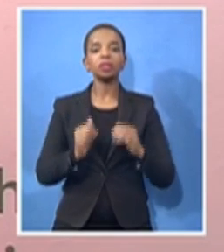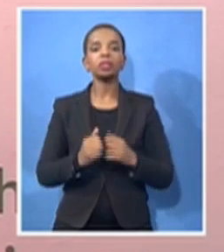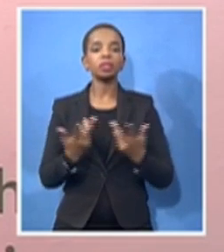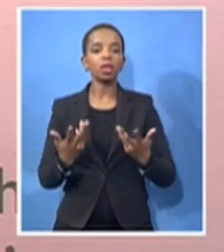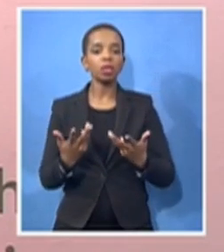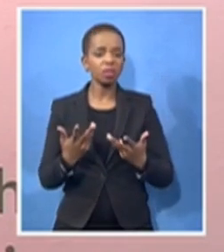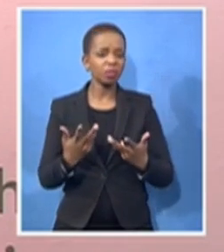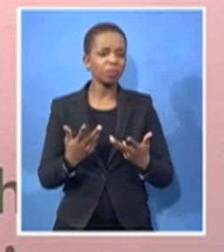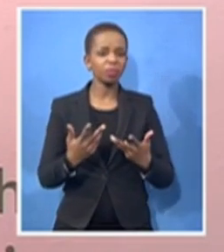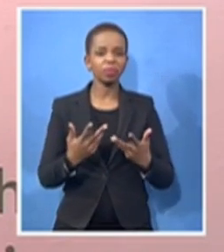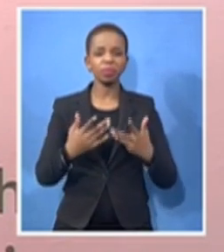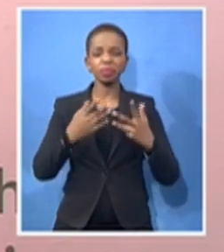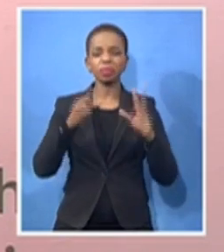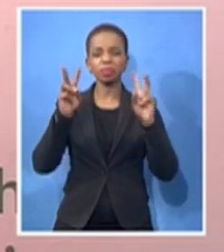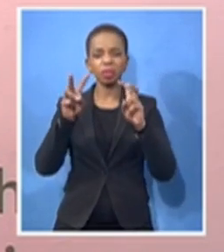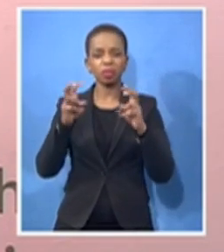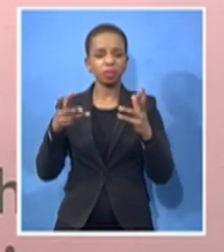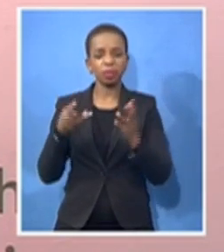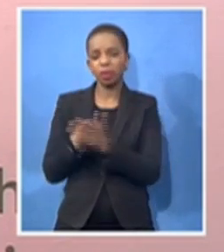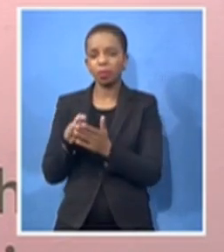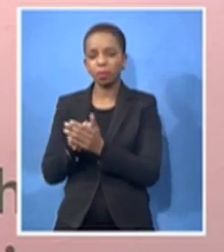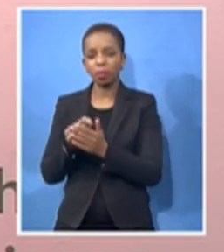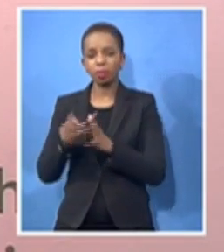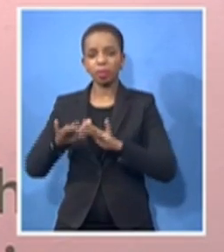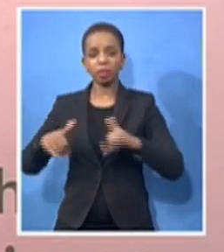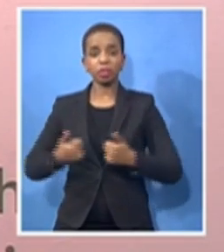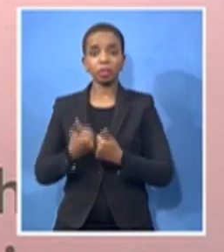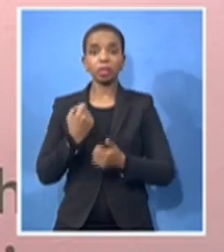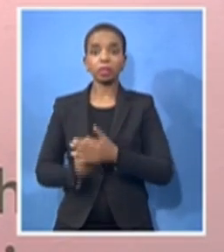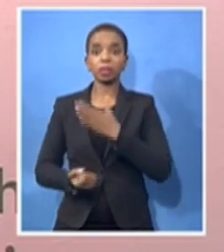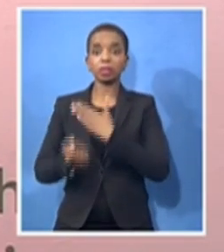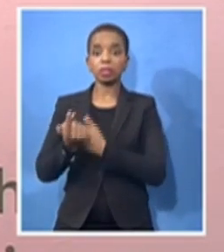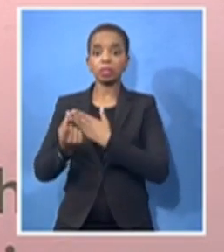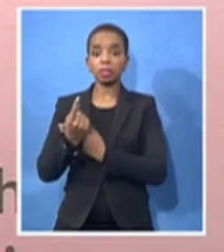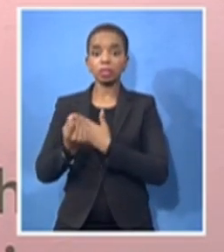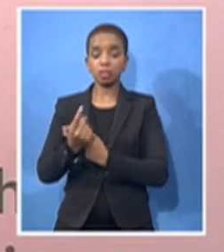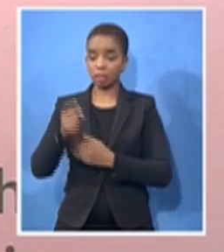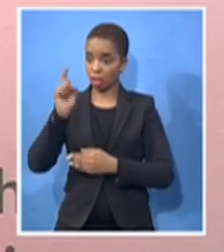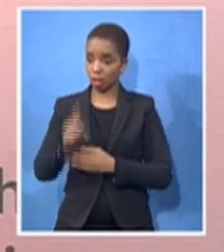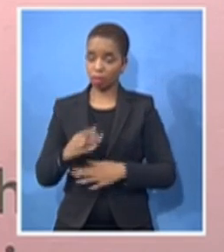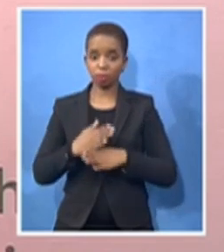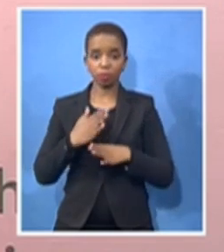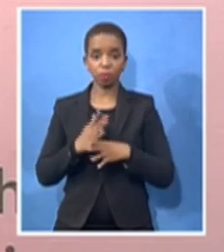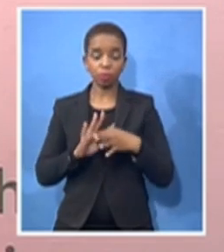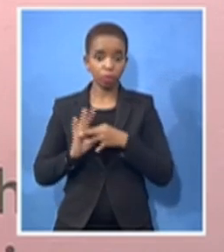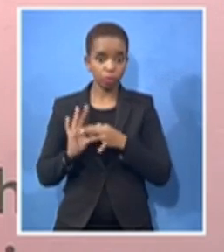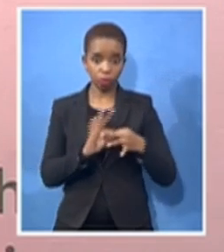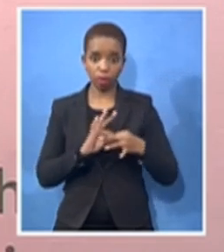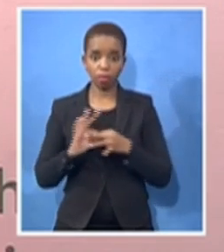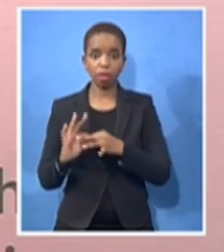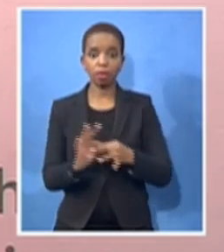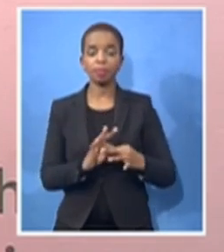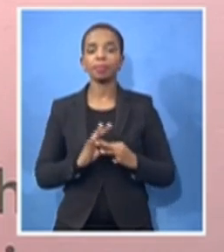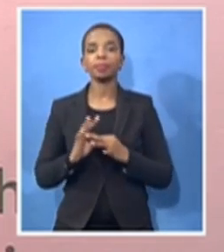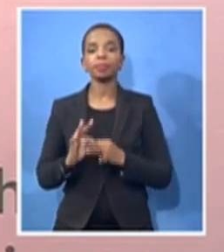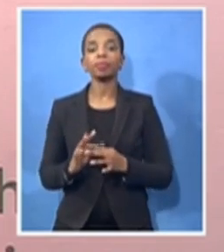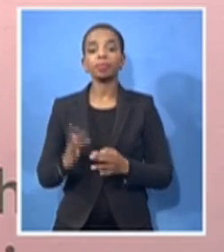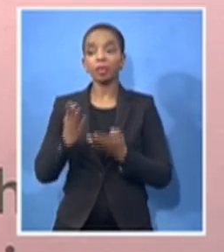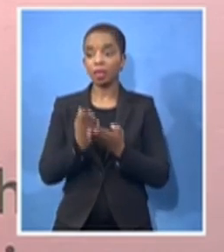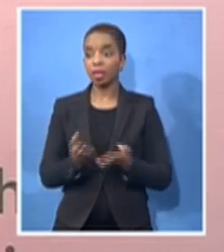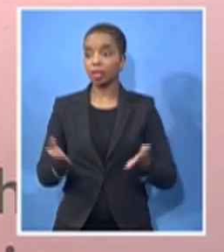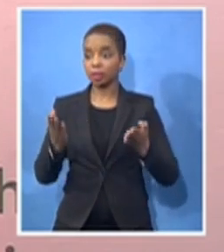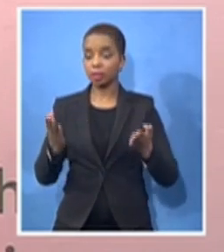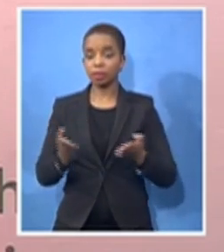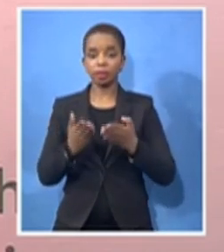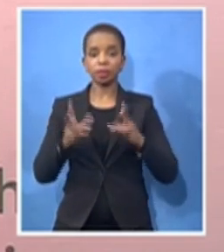challenges that we have to face, we have to work together on all of those. These issues are very, very important. Right now, we're going through a whole